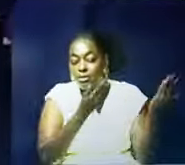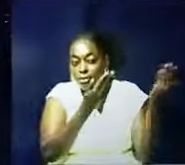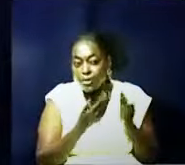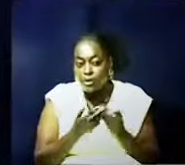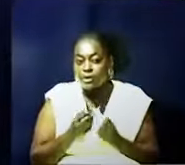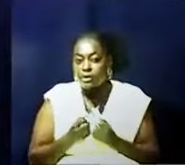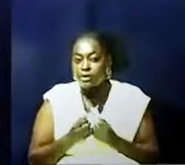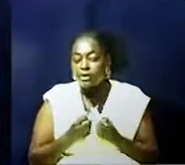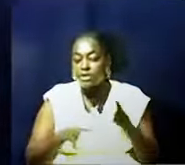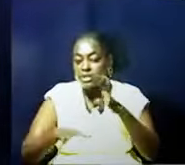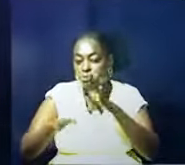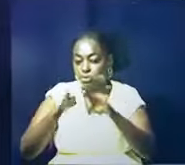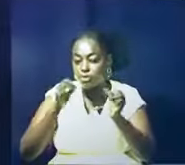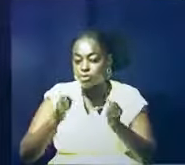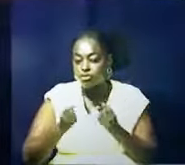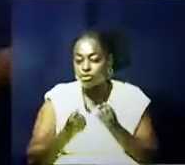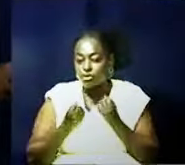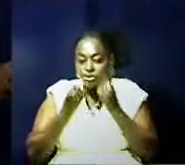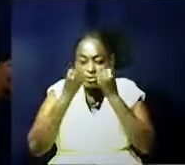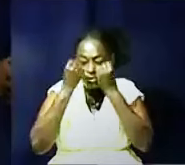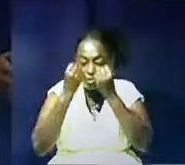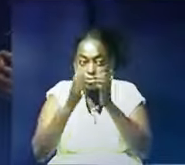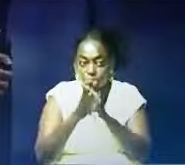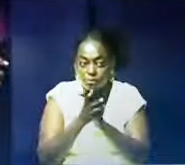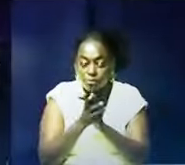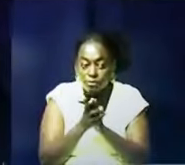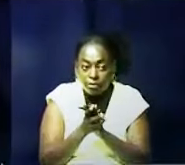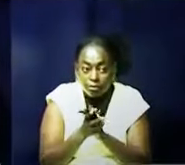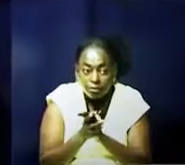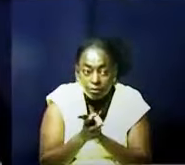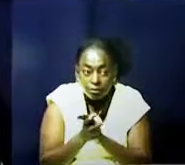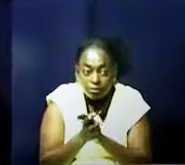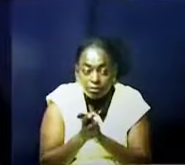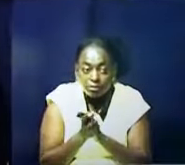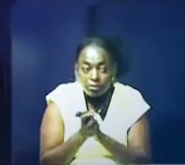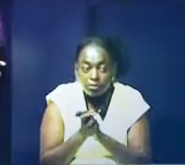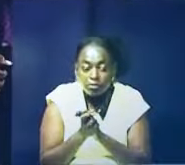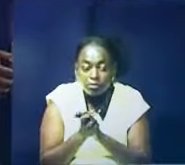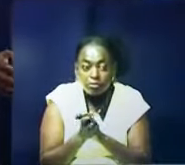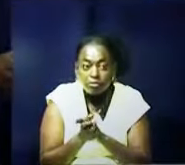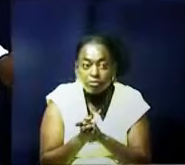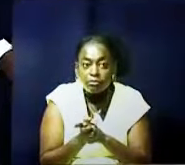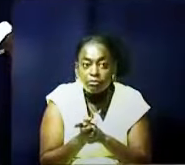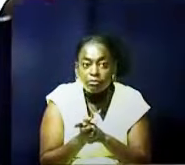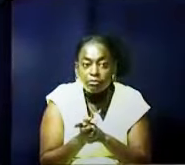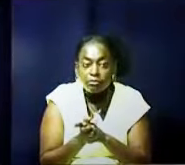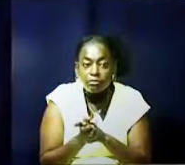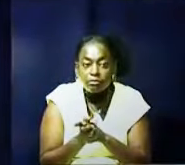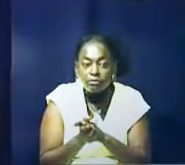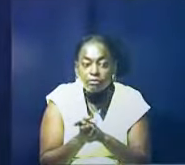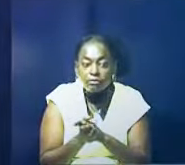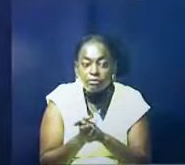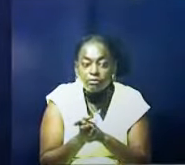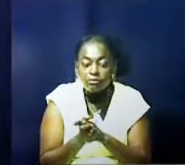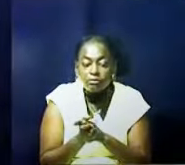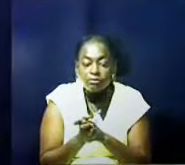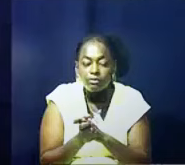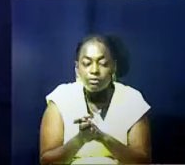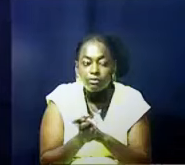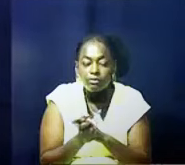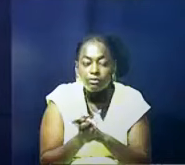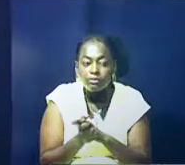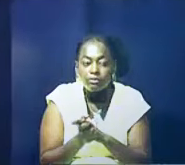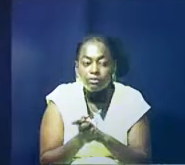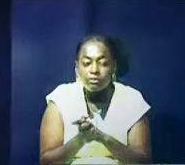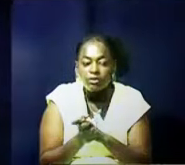Nafe esi unyini ekwan sub spiritual foundations. Nafe etire